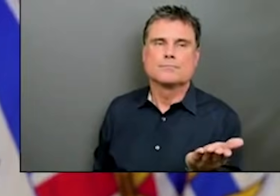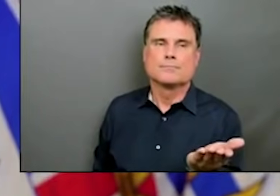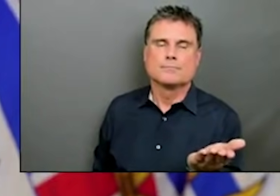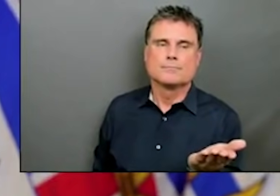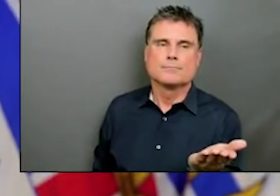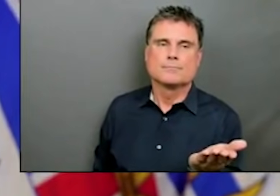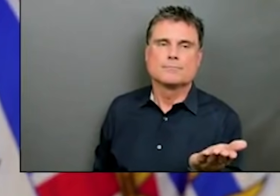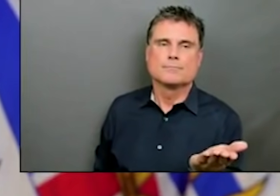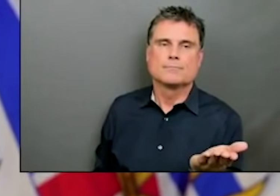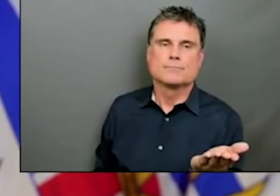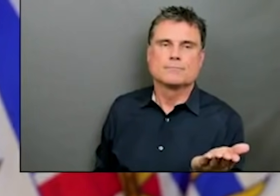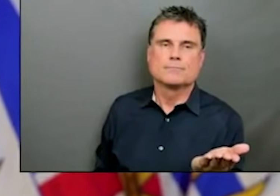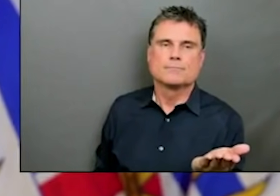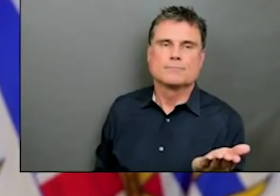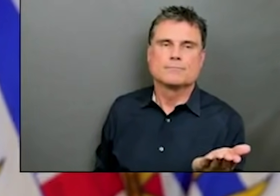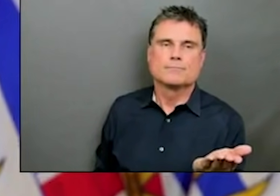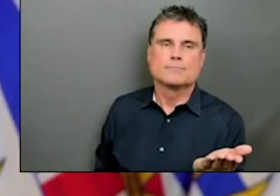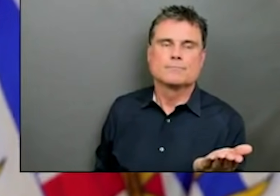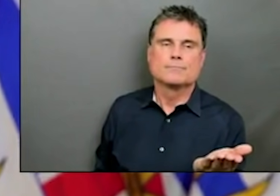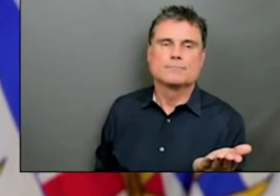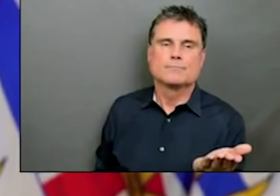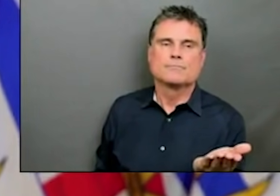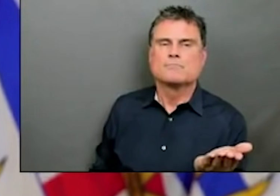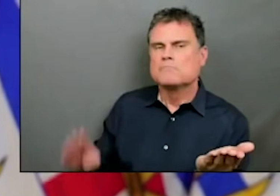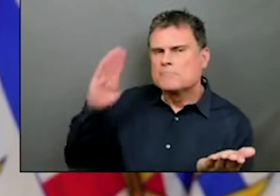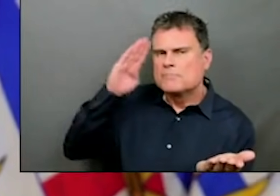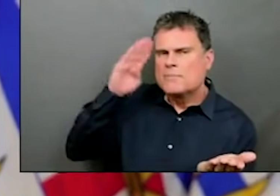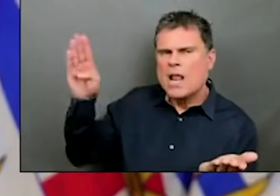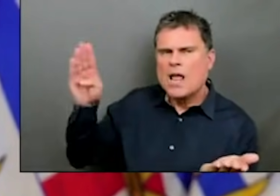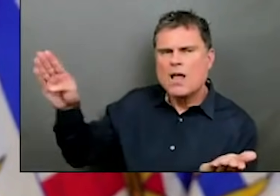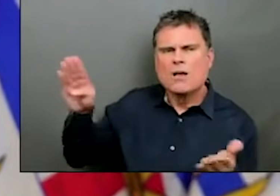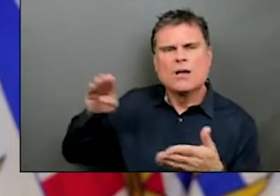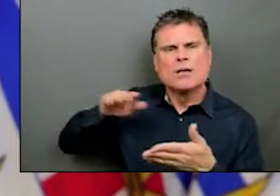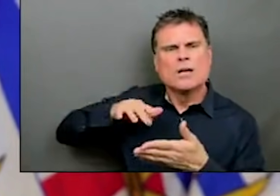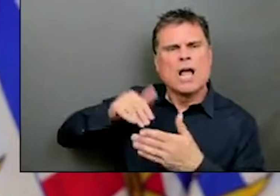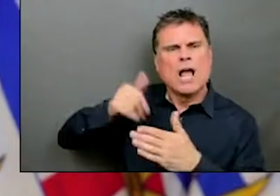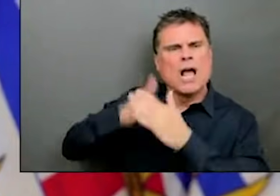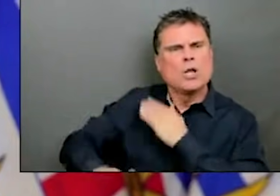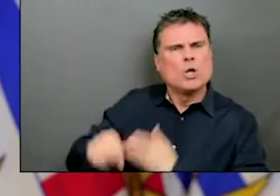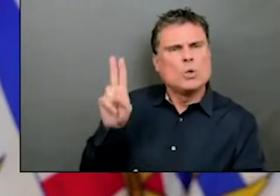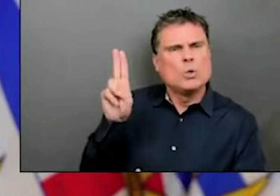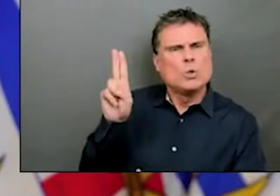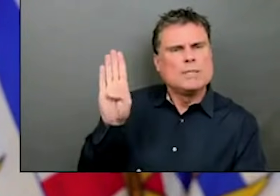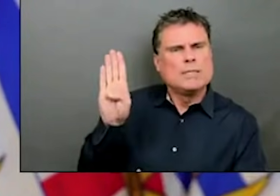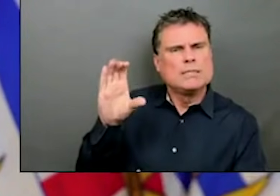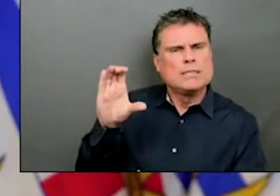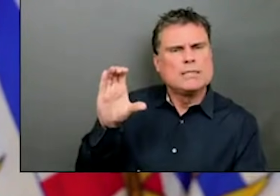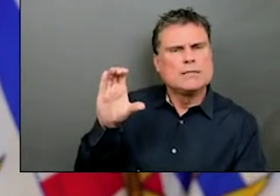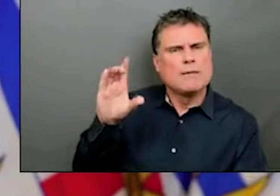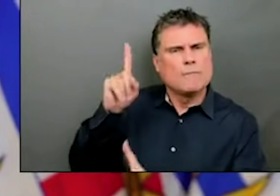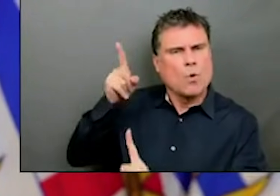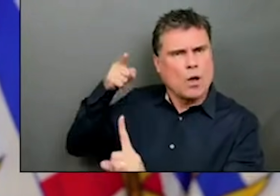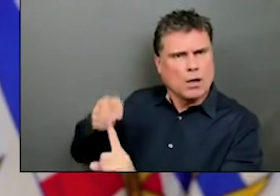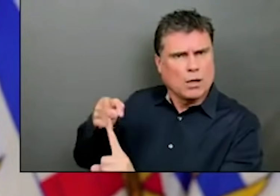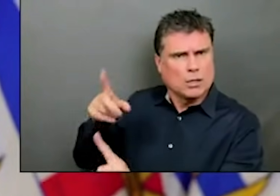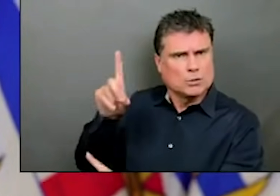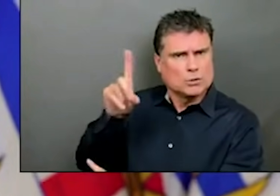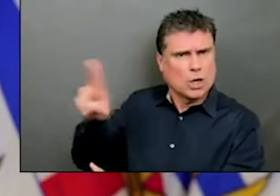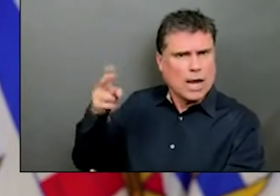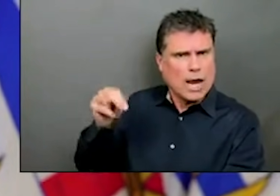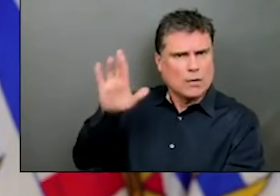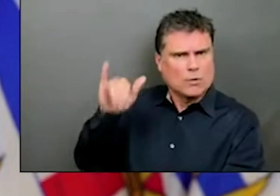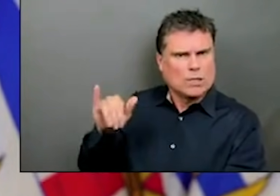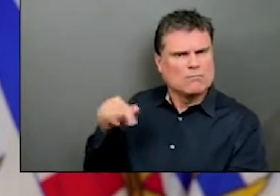Hi there. I'm wondering about, there's a study done in UBC, and I'm guessing this is for Dr. Henry, and also some in, I've seen some out of the